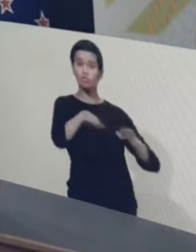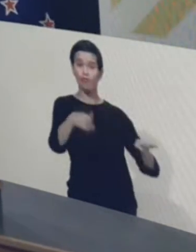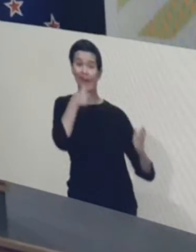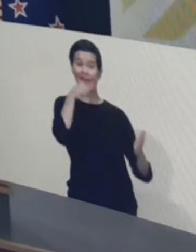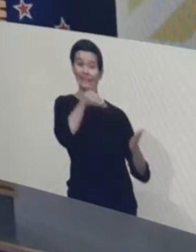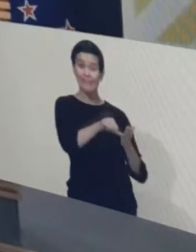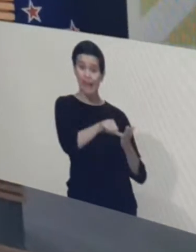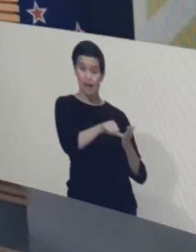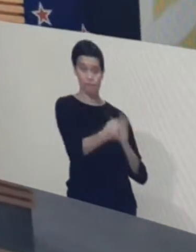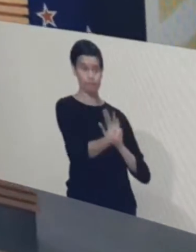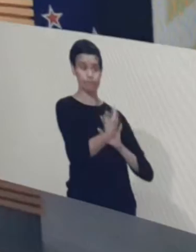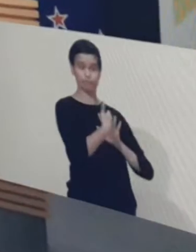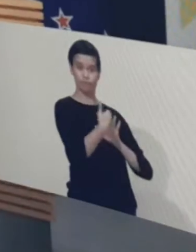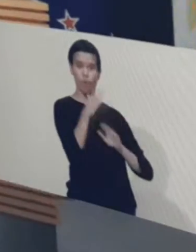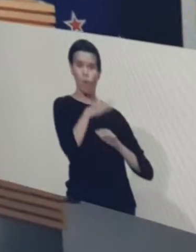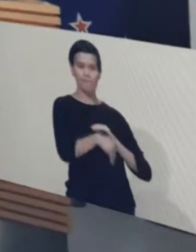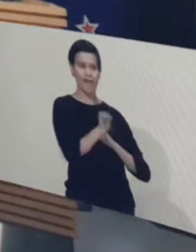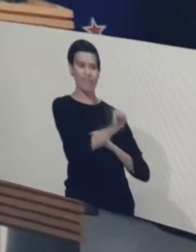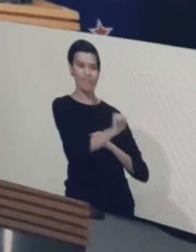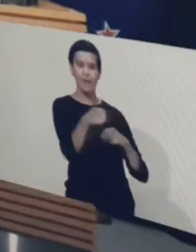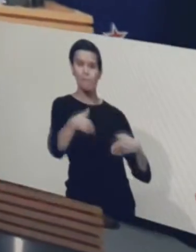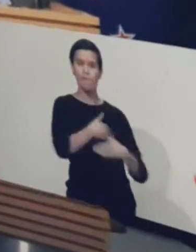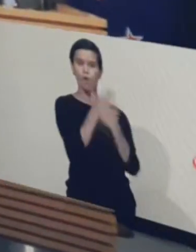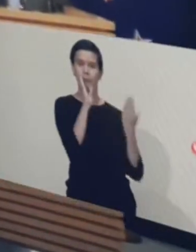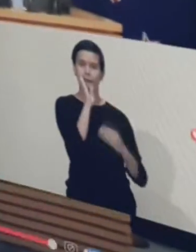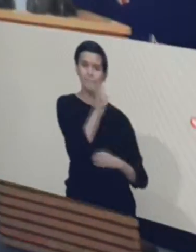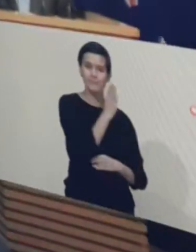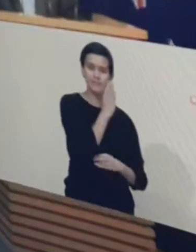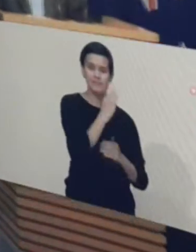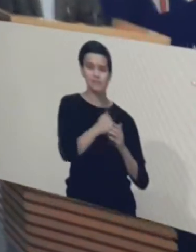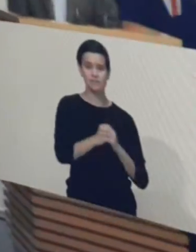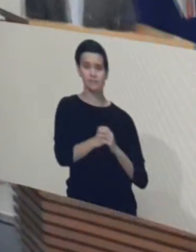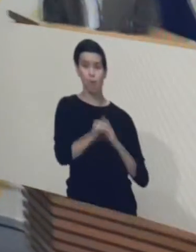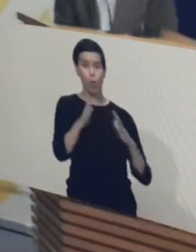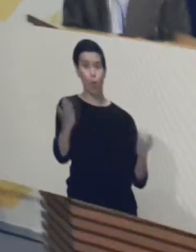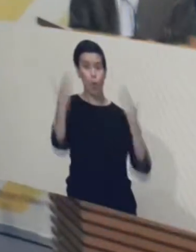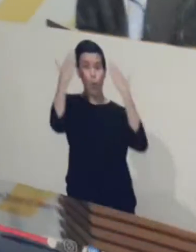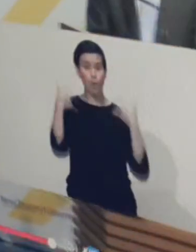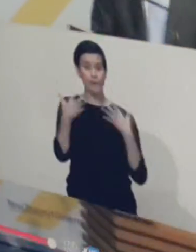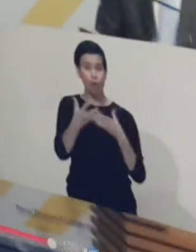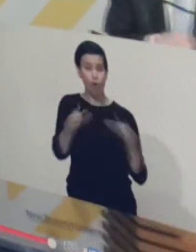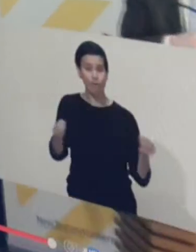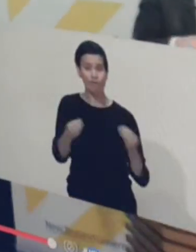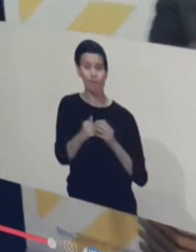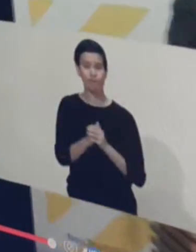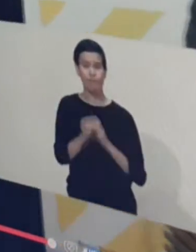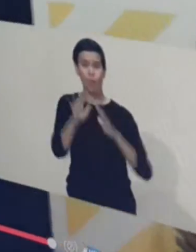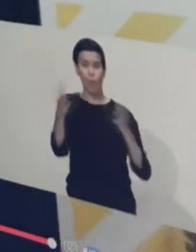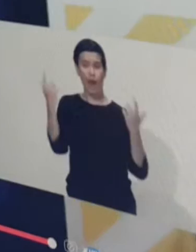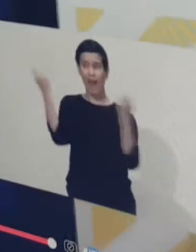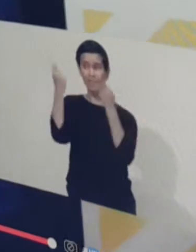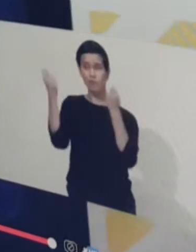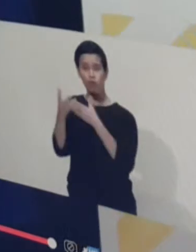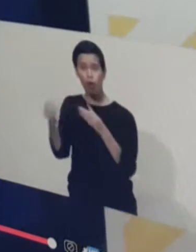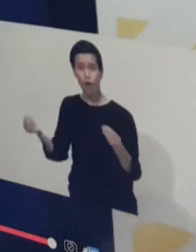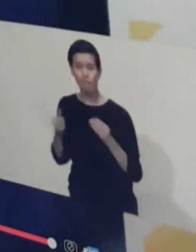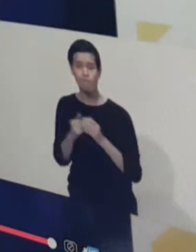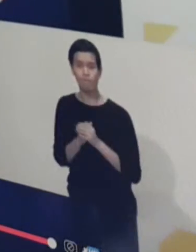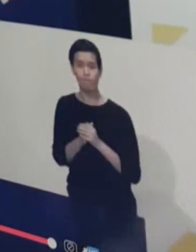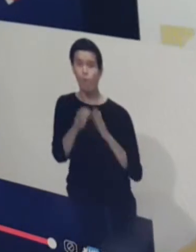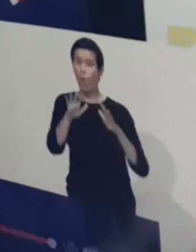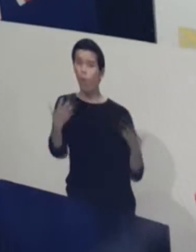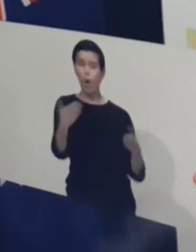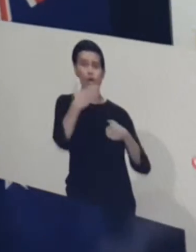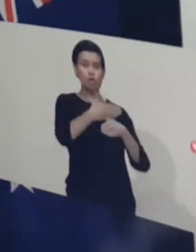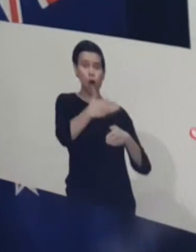them. Or the many who cancelled weddings or didn't mark anniversaries. Be it the jobs that have been lost and the businesses that owners